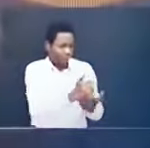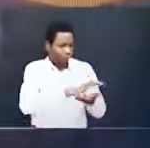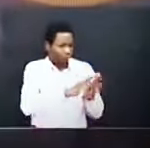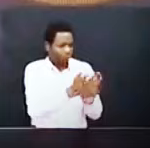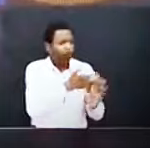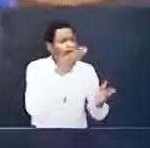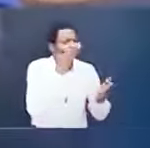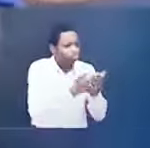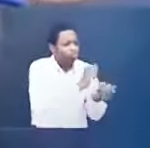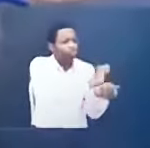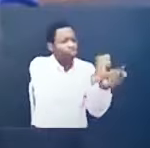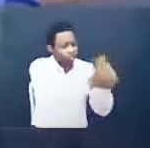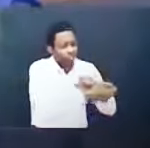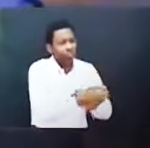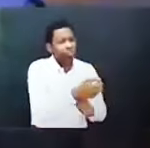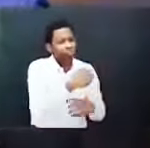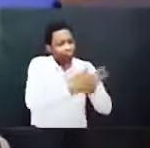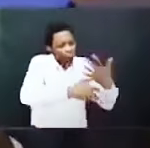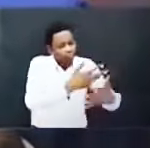heaven.